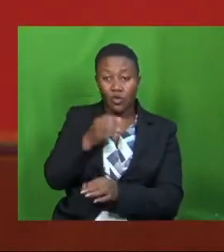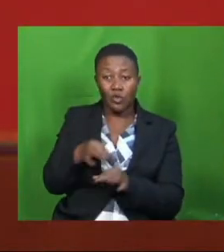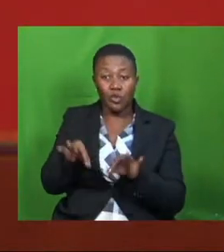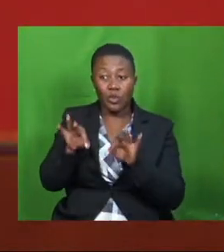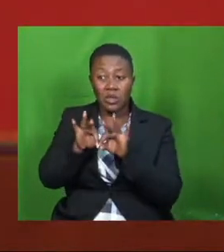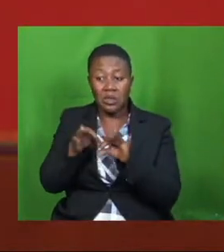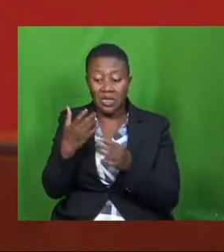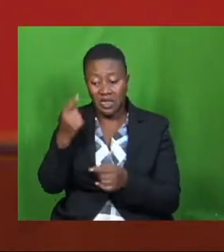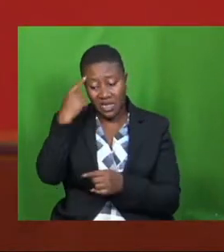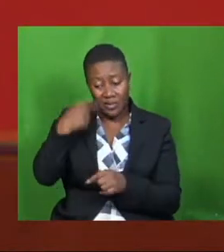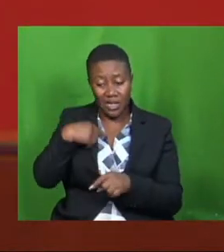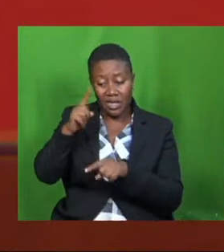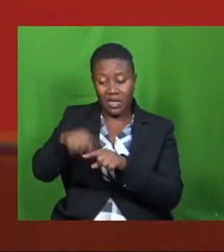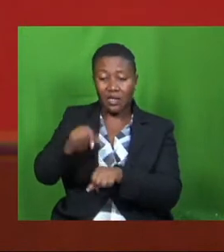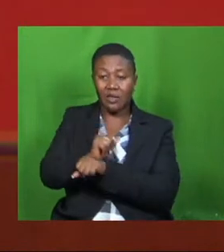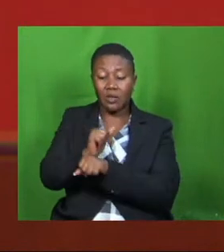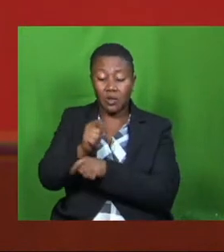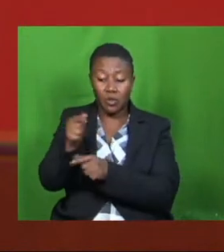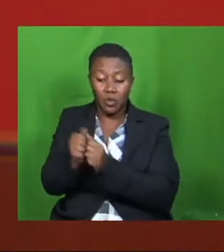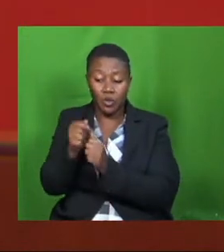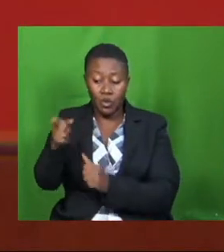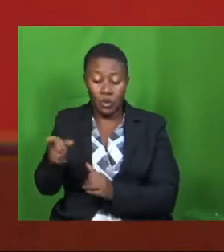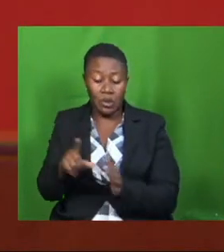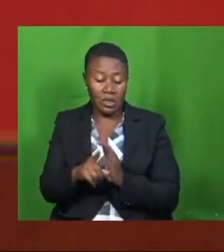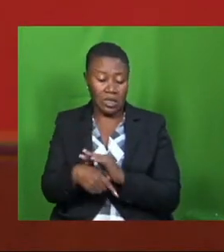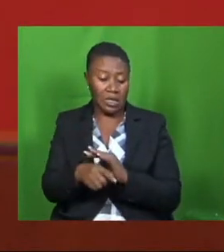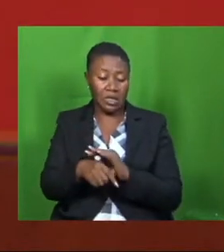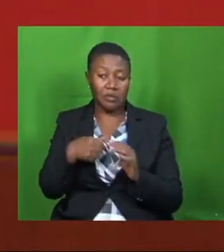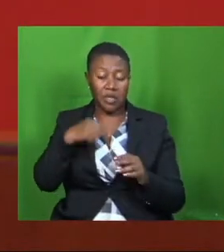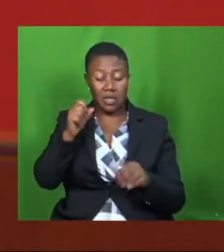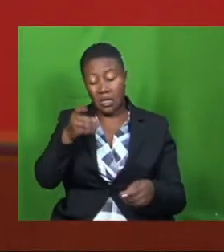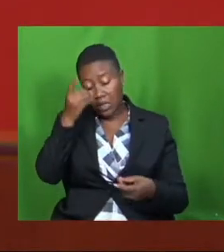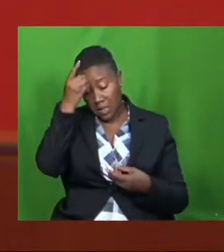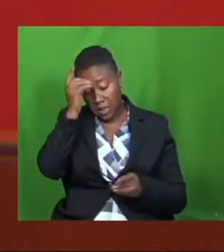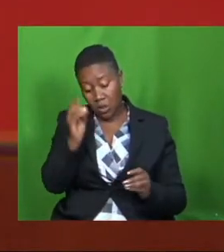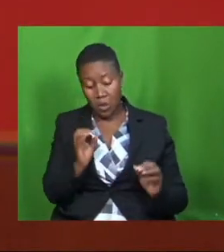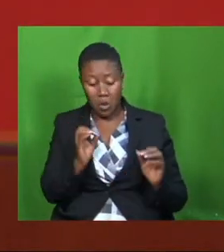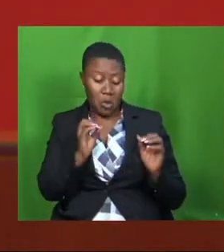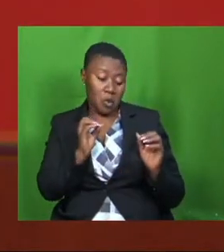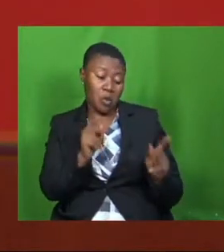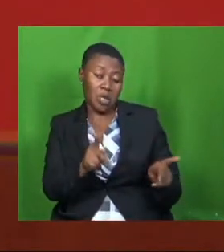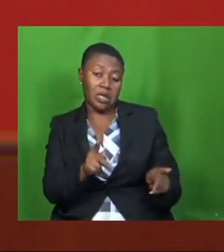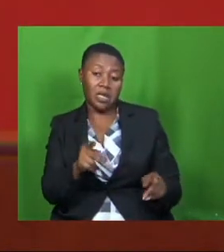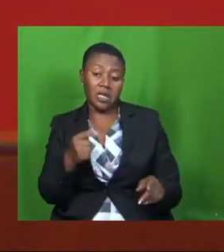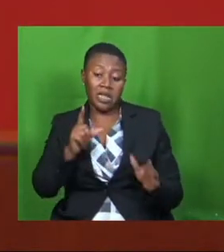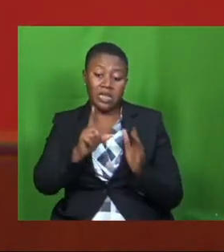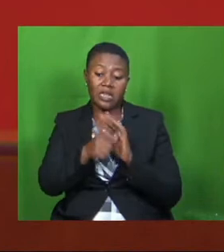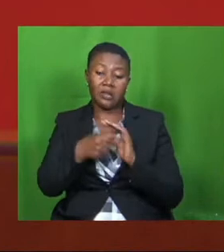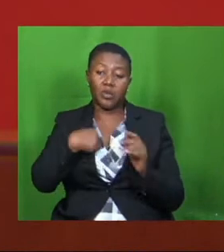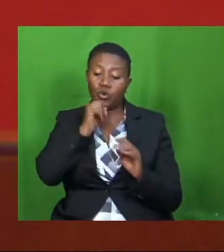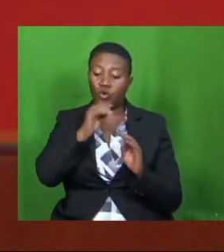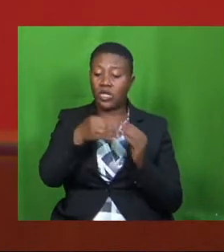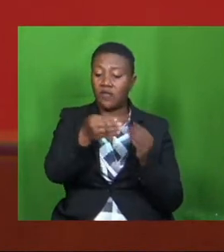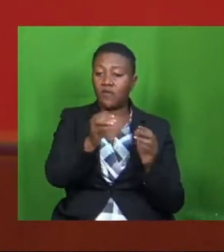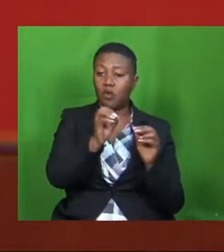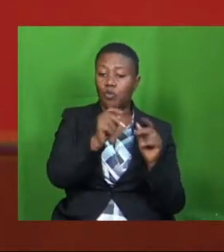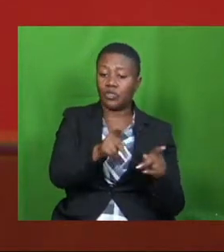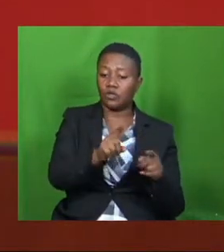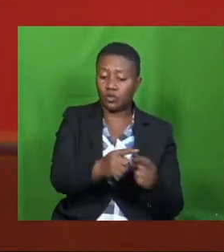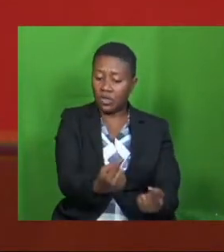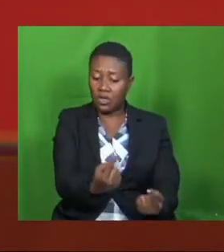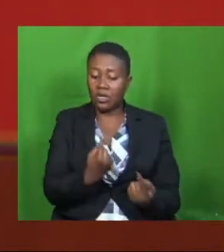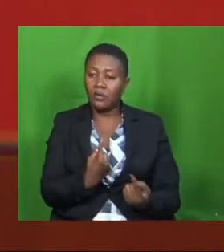entertain any business from that ministry. Mark my words. Let